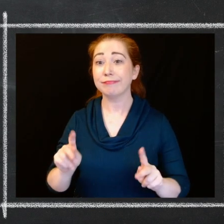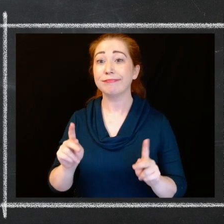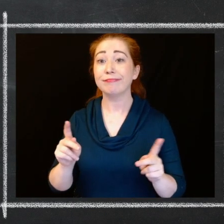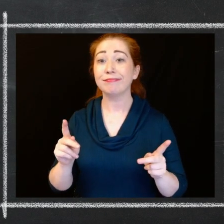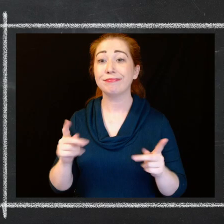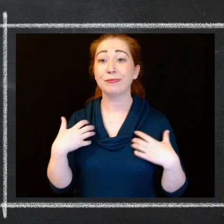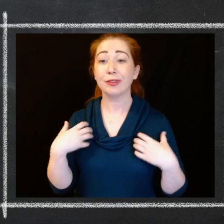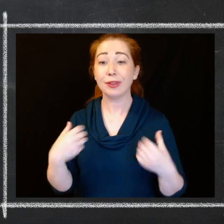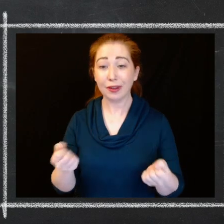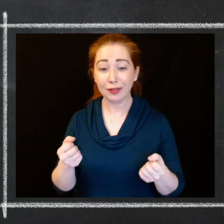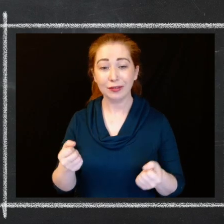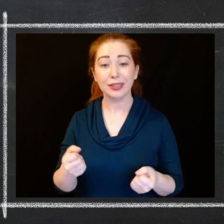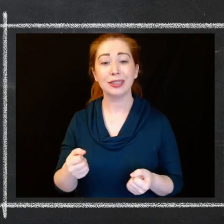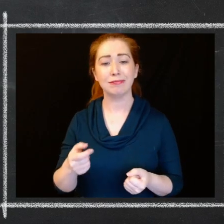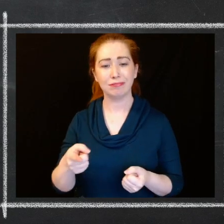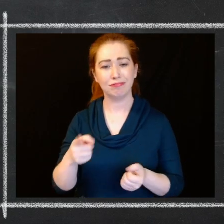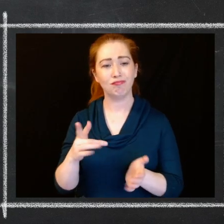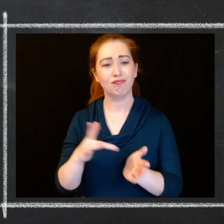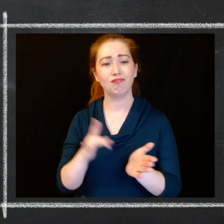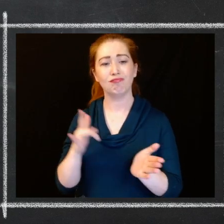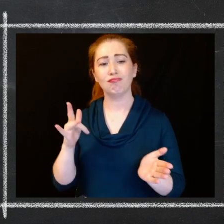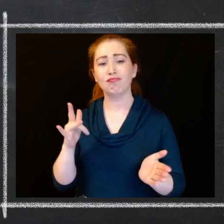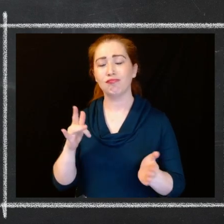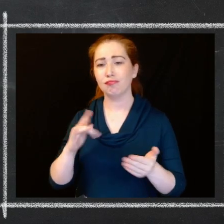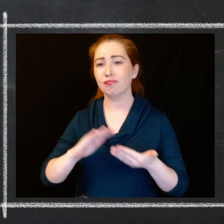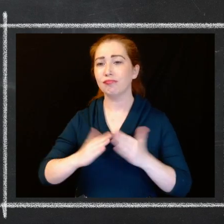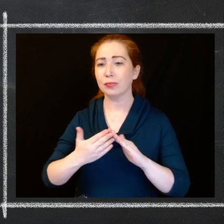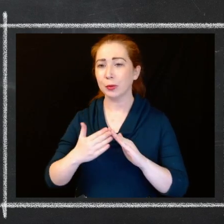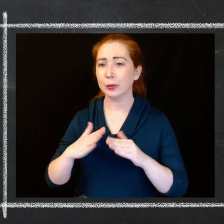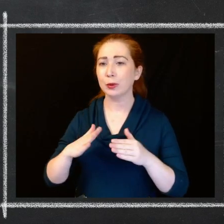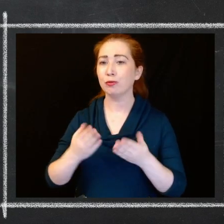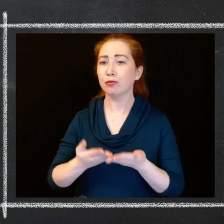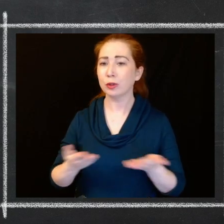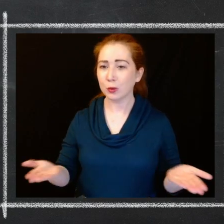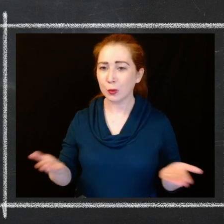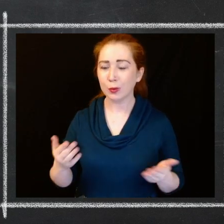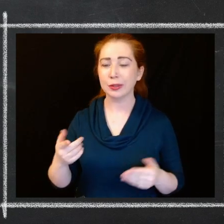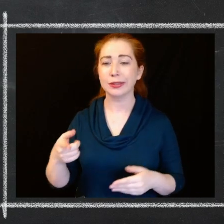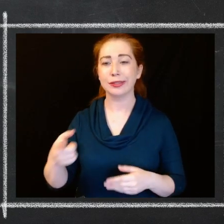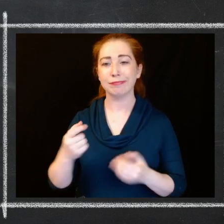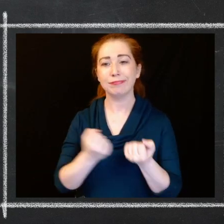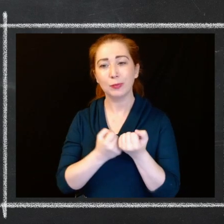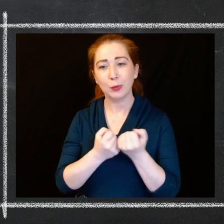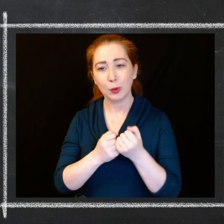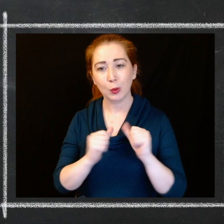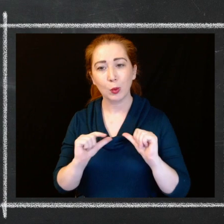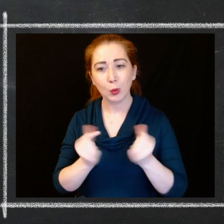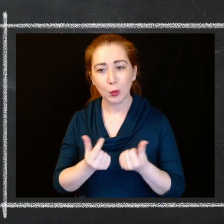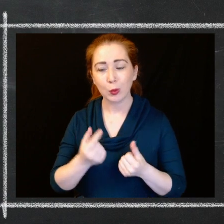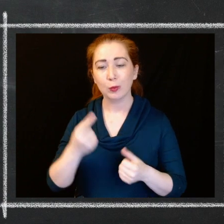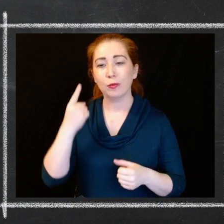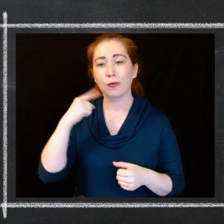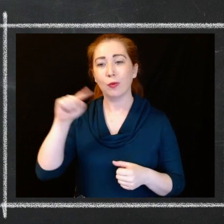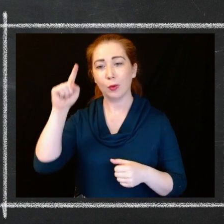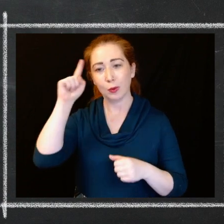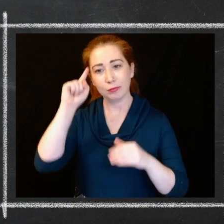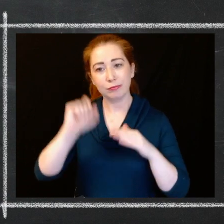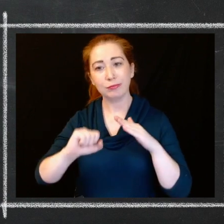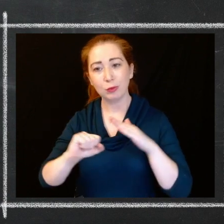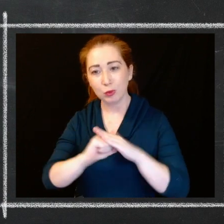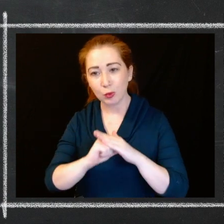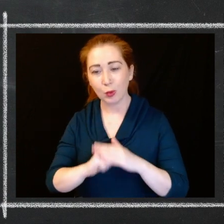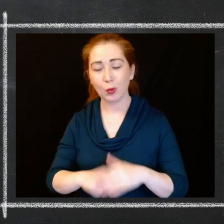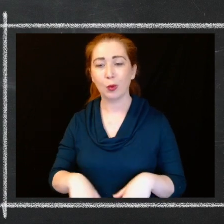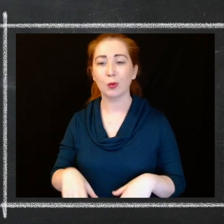recovery, it is also important to use available community resources. For example, stroke groups, brain injury